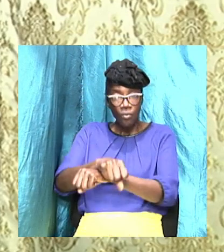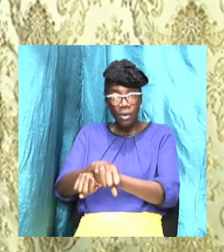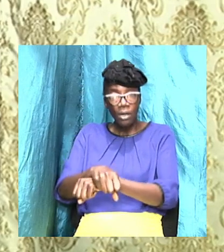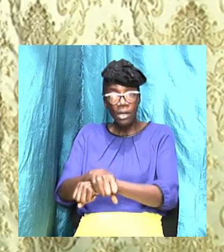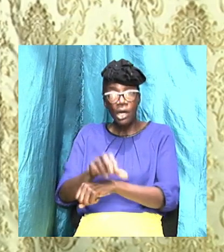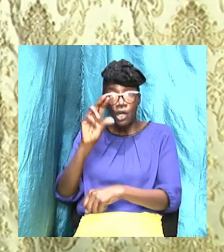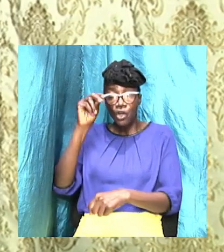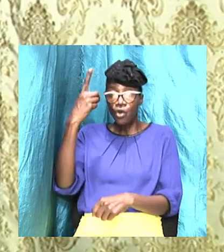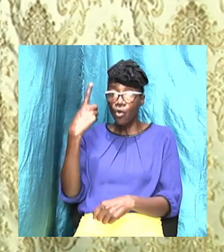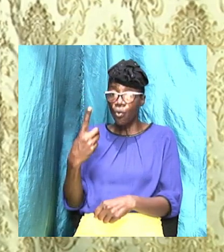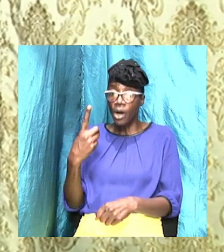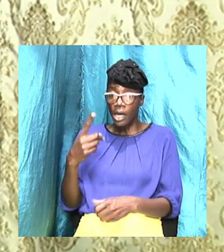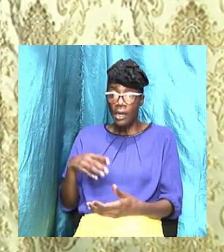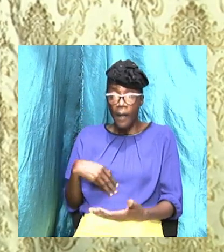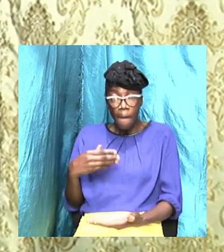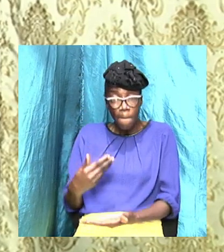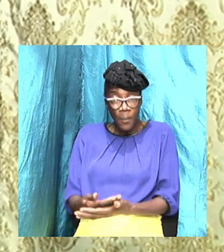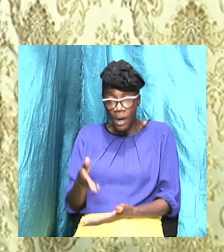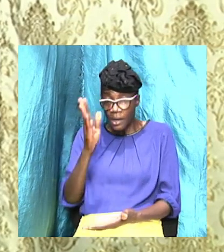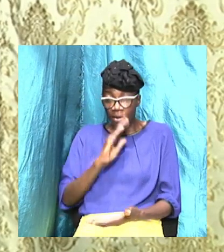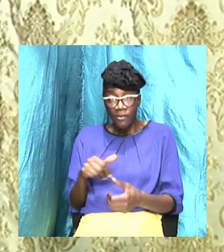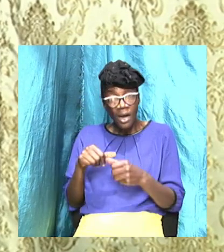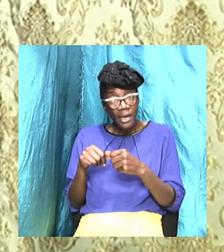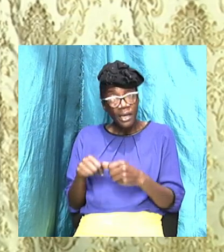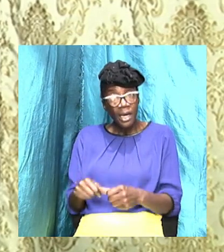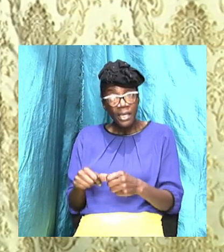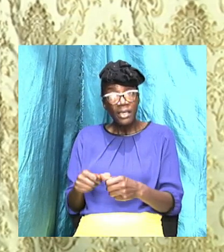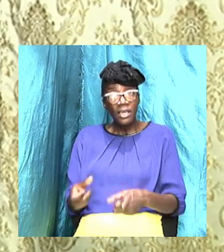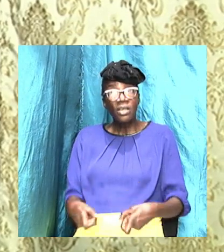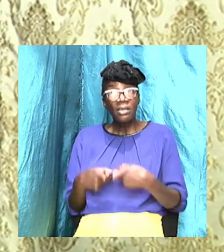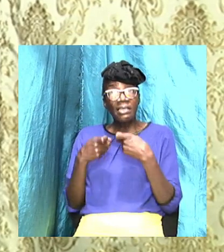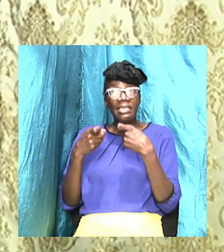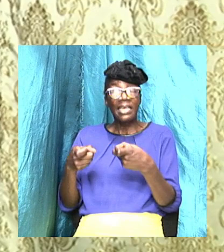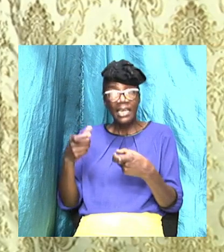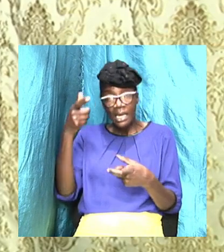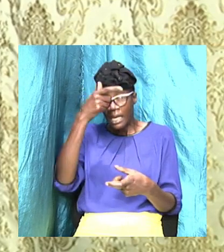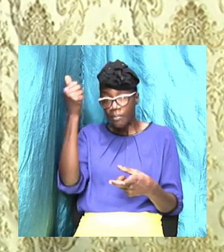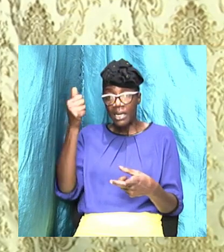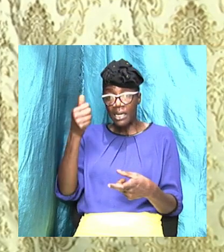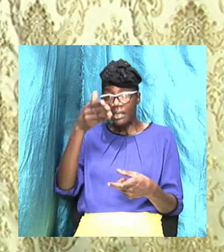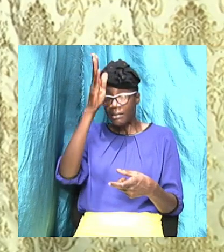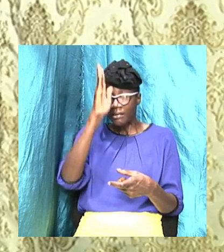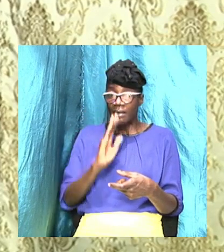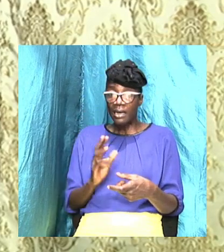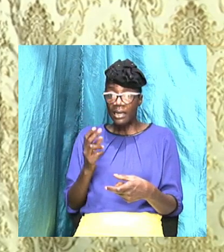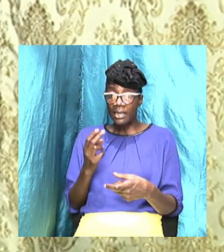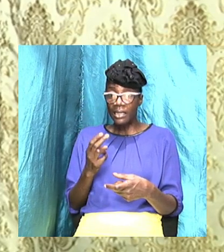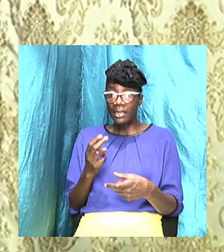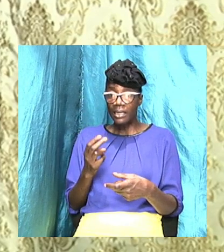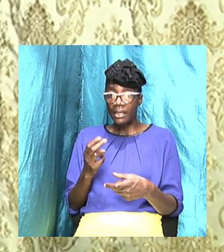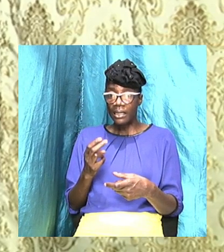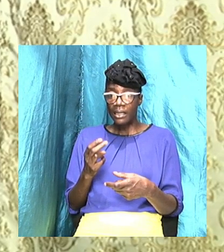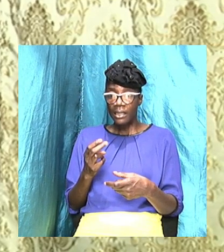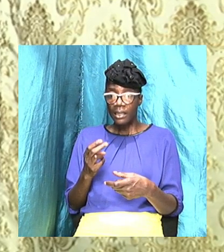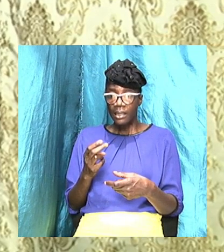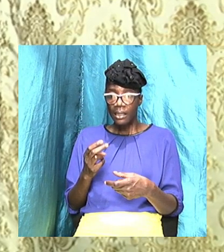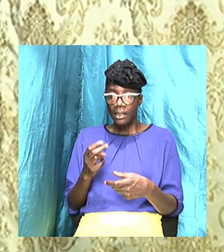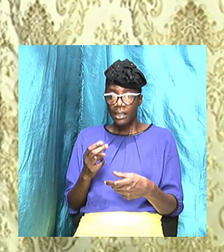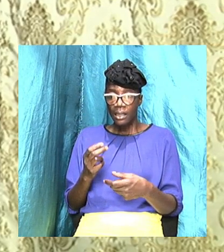No one who is born of God will continue to sin, because God's seed remain in